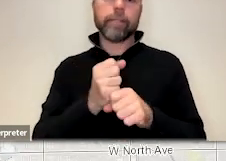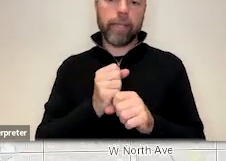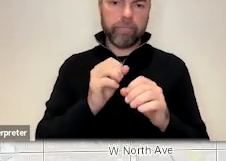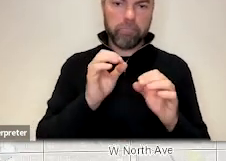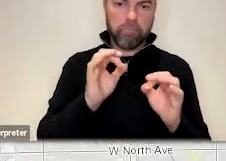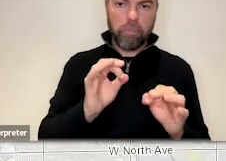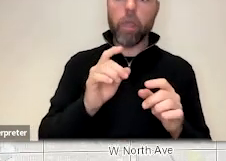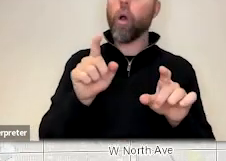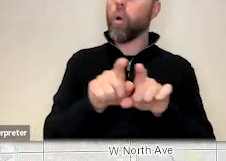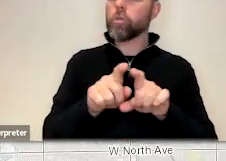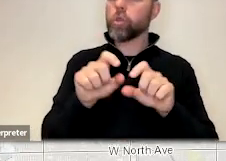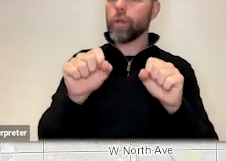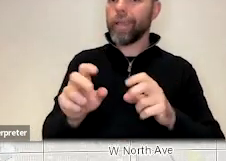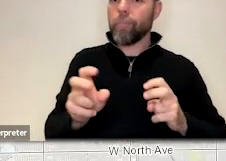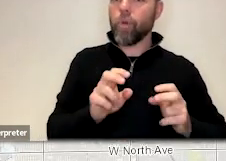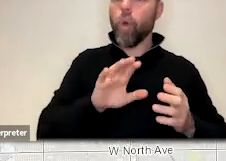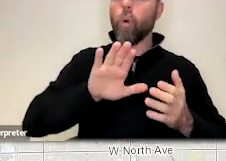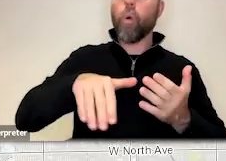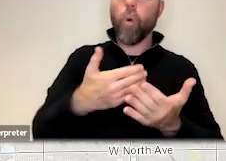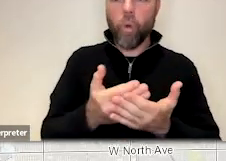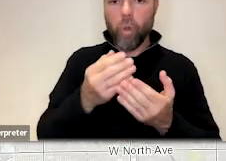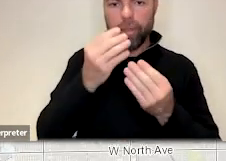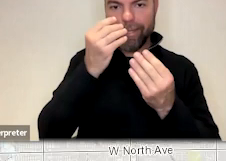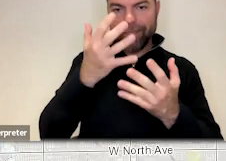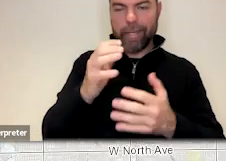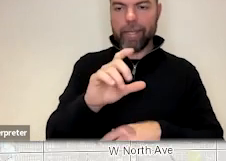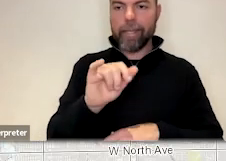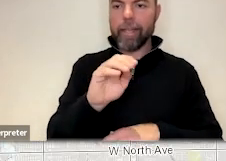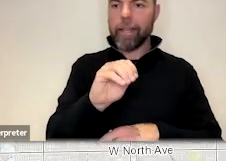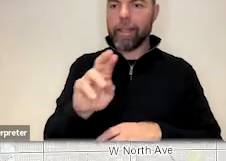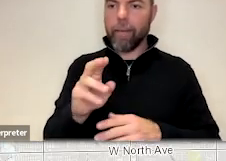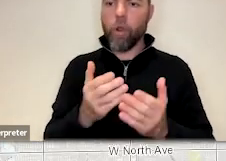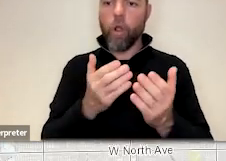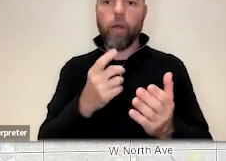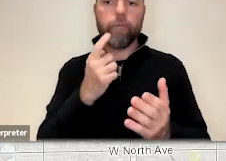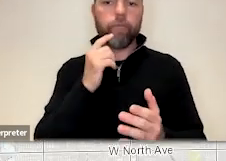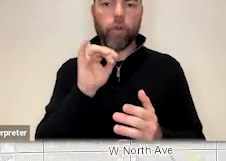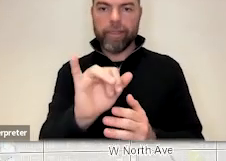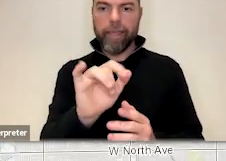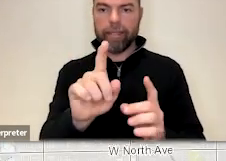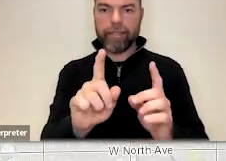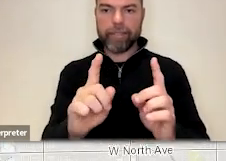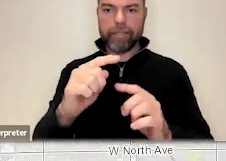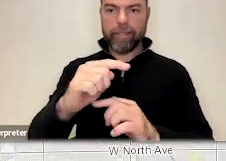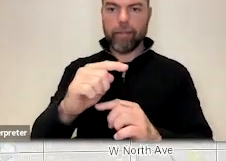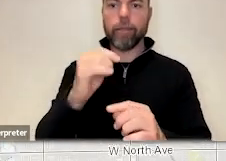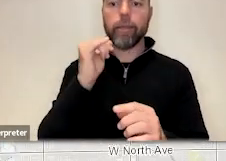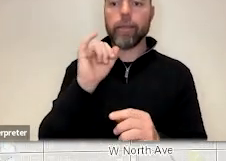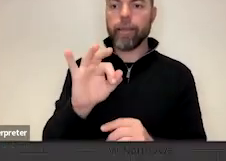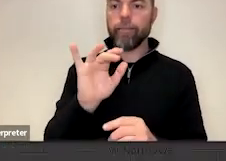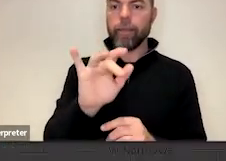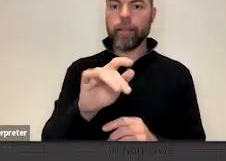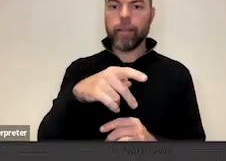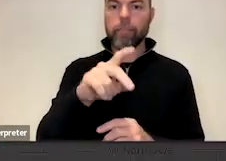can also pull all of the data that ClimRR offers for my particular grid cell here. So if I click on PDF